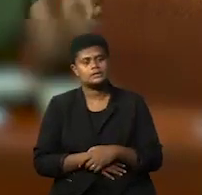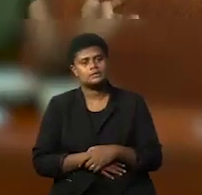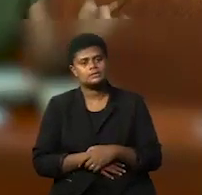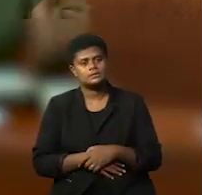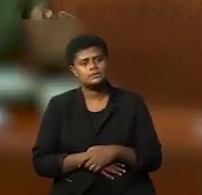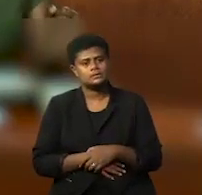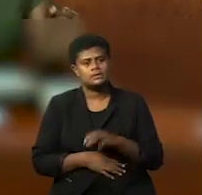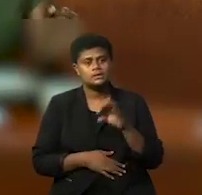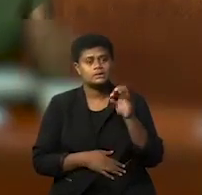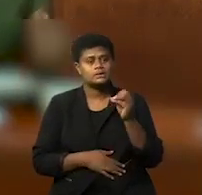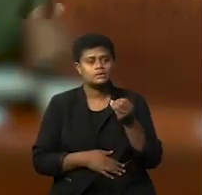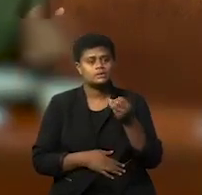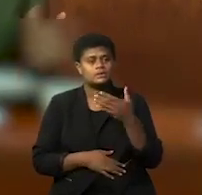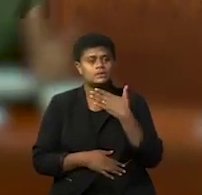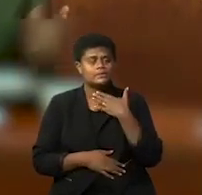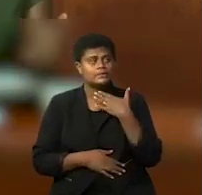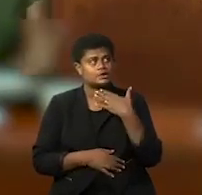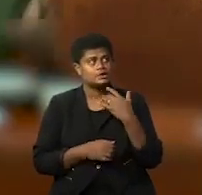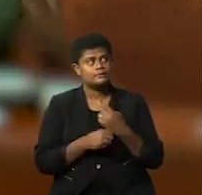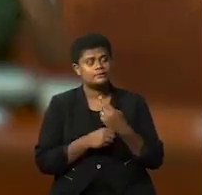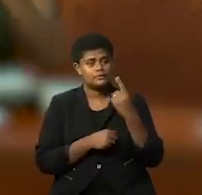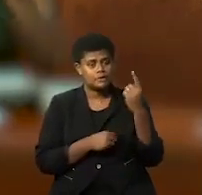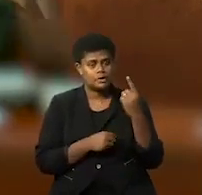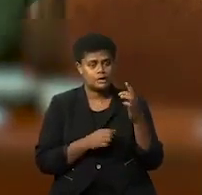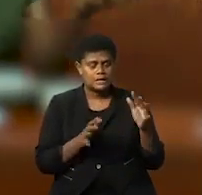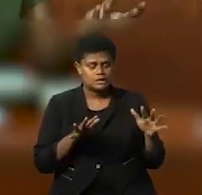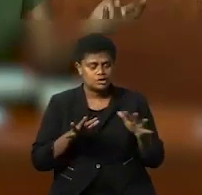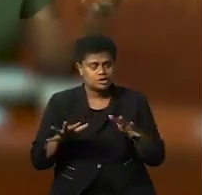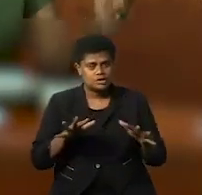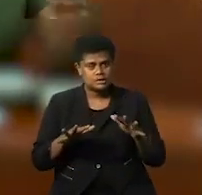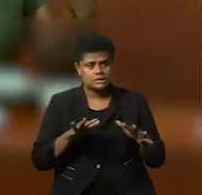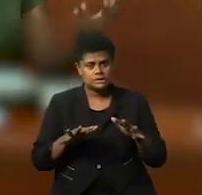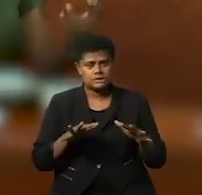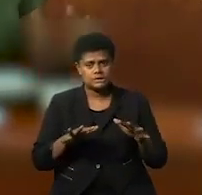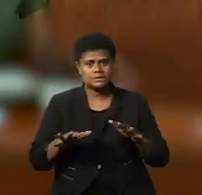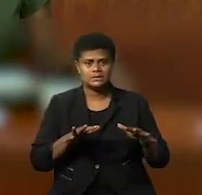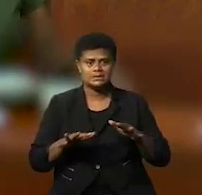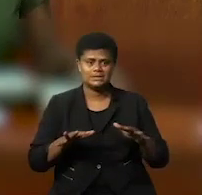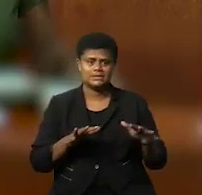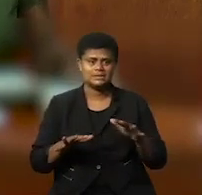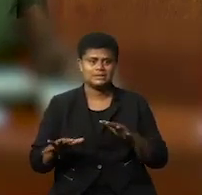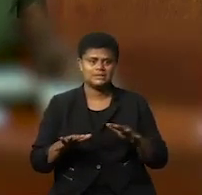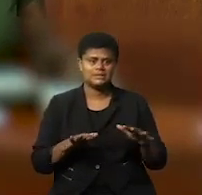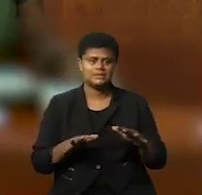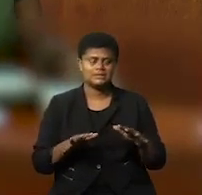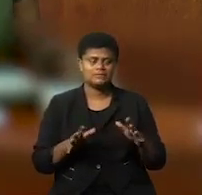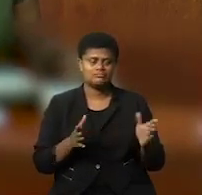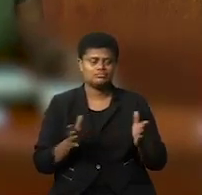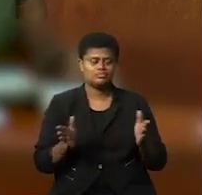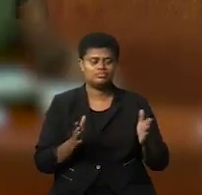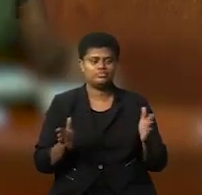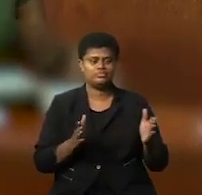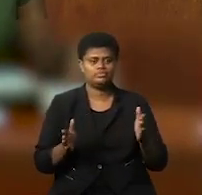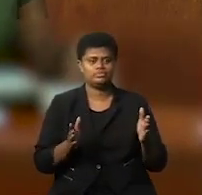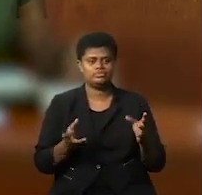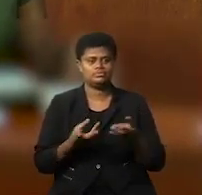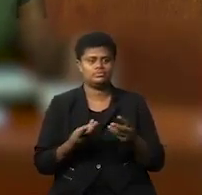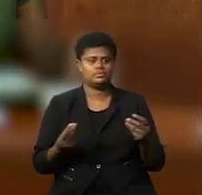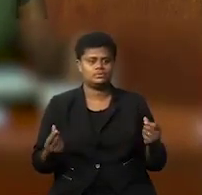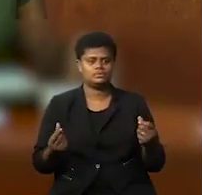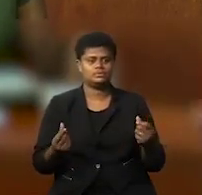know, the earth has been, and then of course the voice of God is also shaking heaven. But as you mentioned, the shaking of the earth. Now, in the Bible,